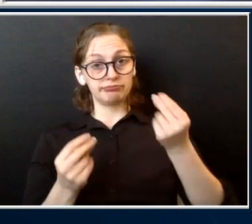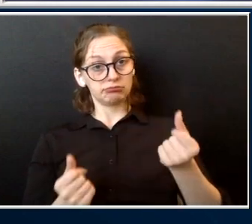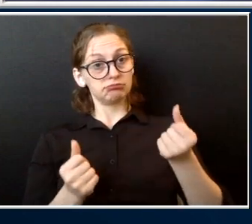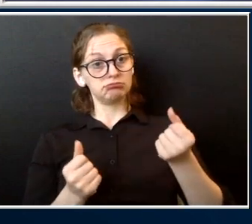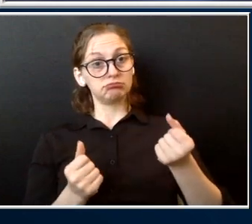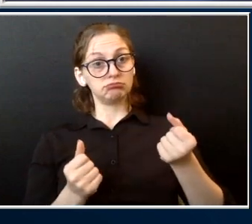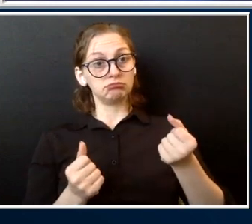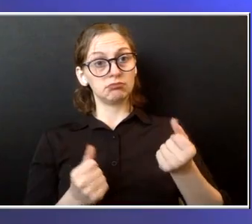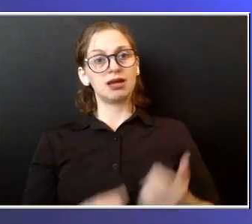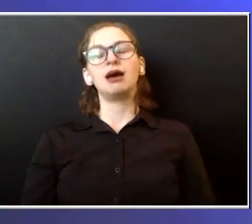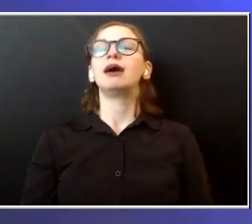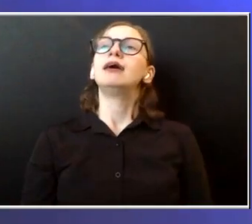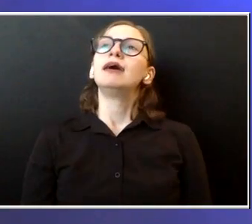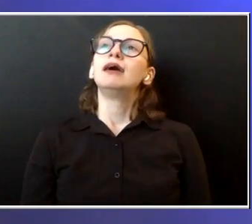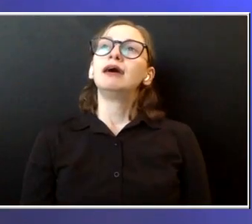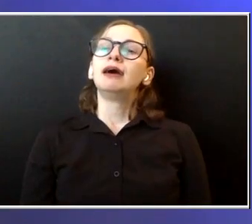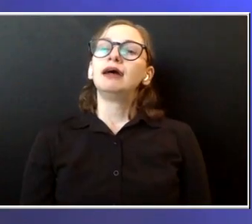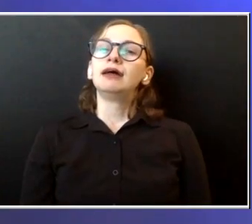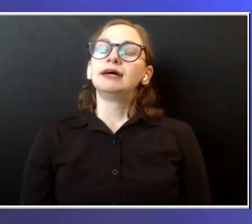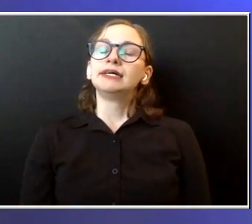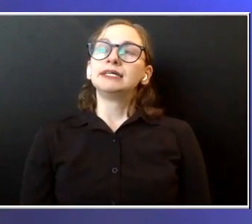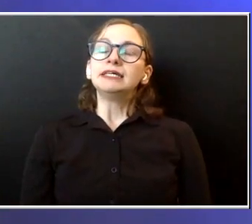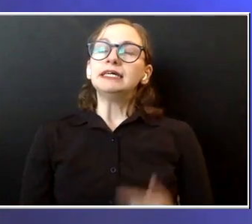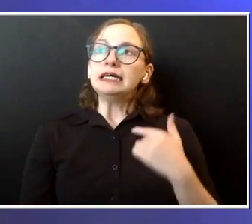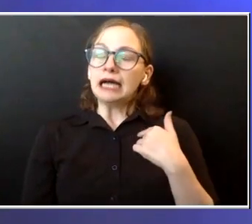I knew about